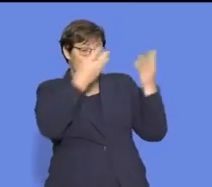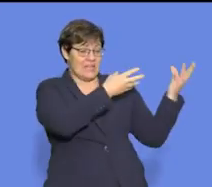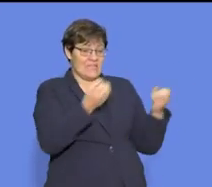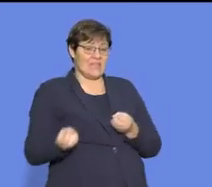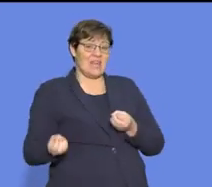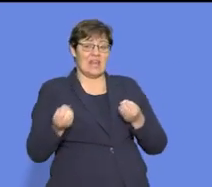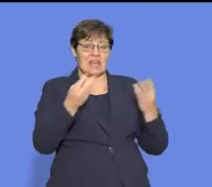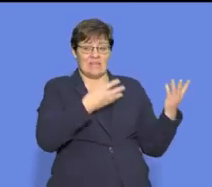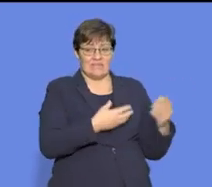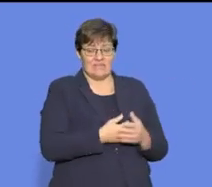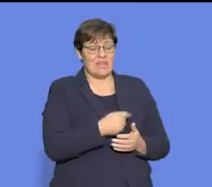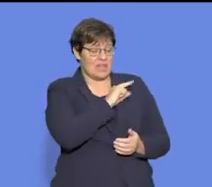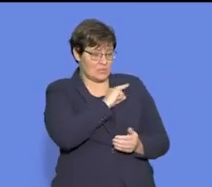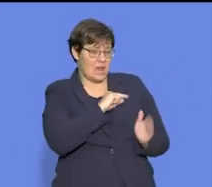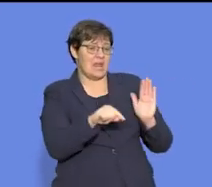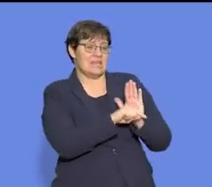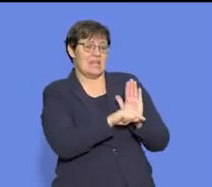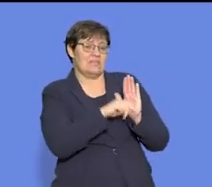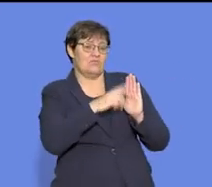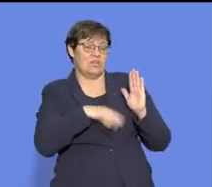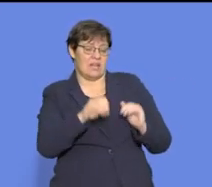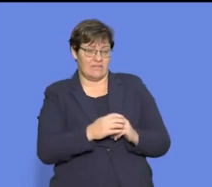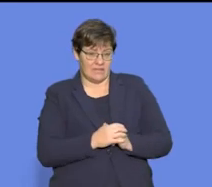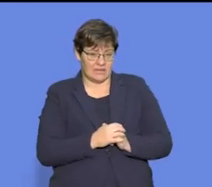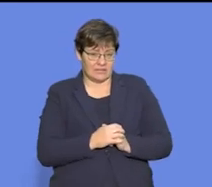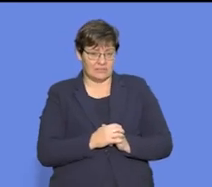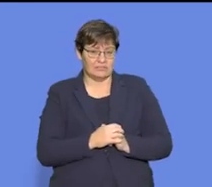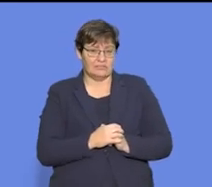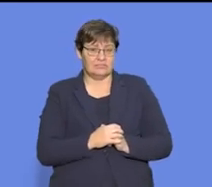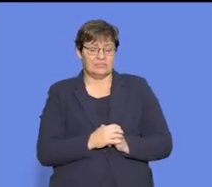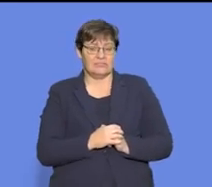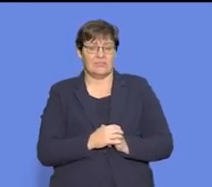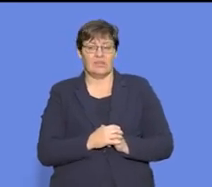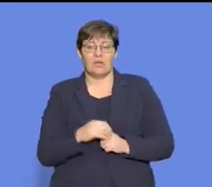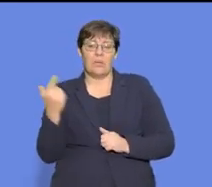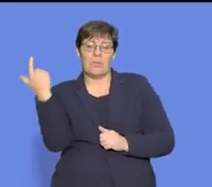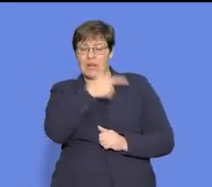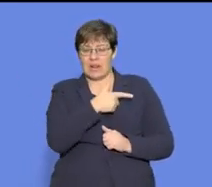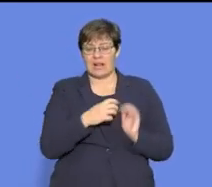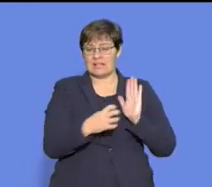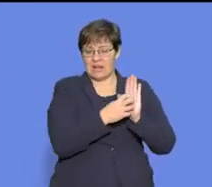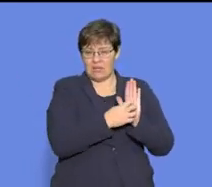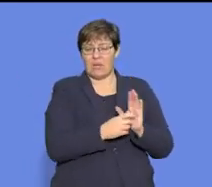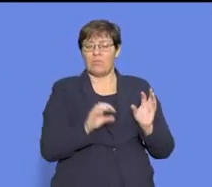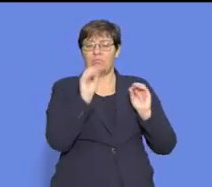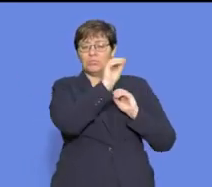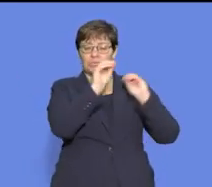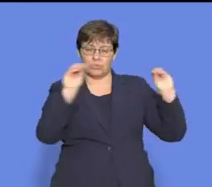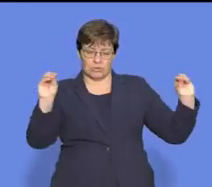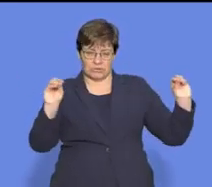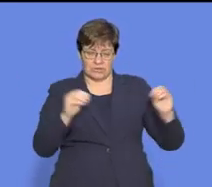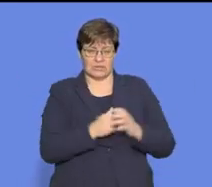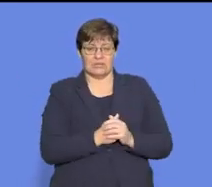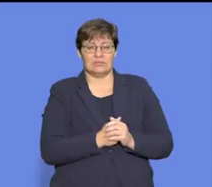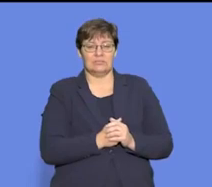negative reading there. Now, let's take a little bit of time to put that fancy diagram